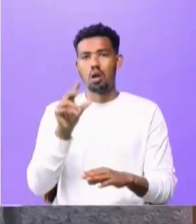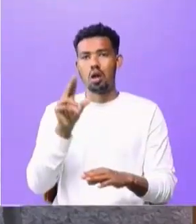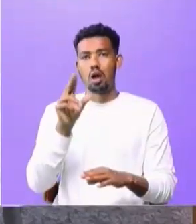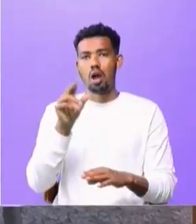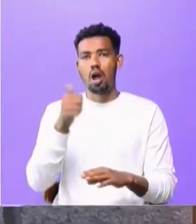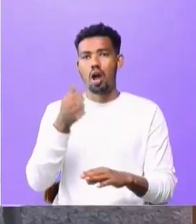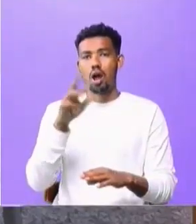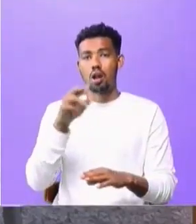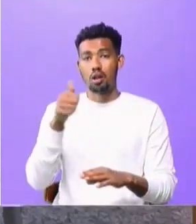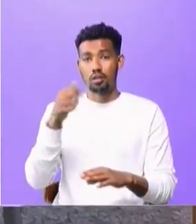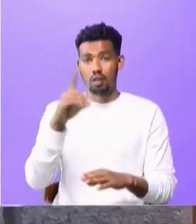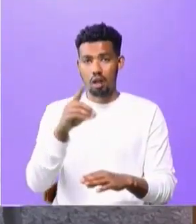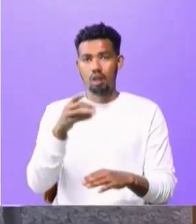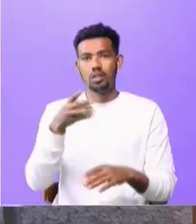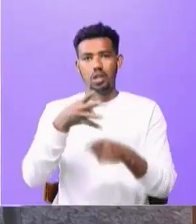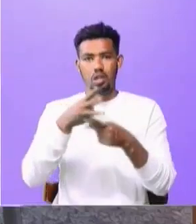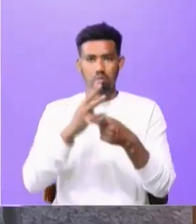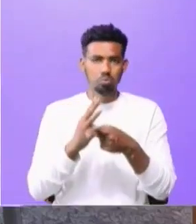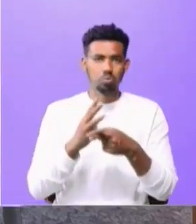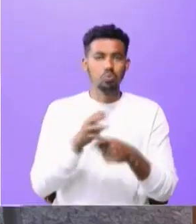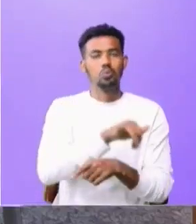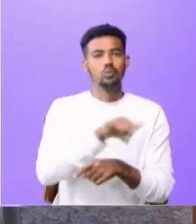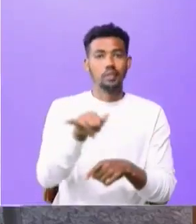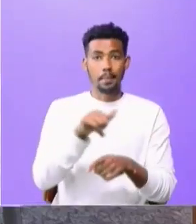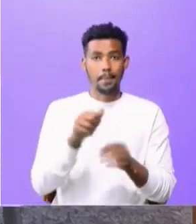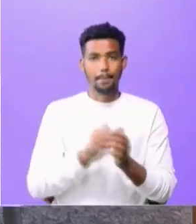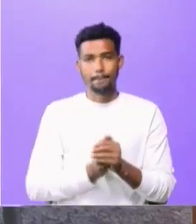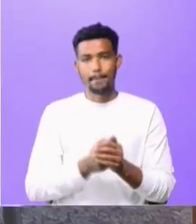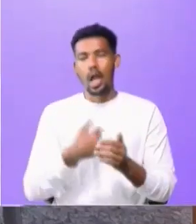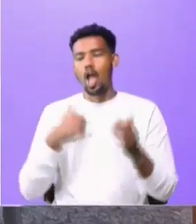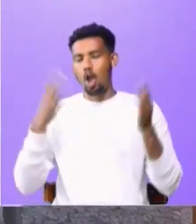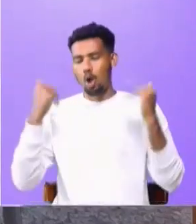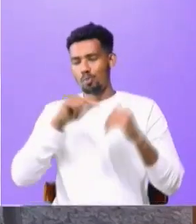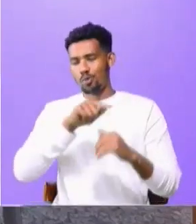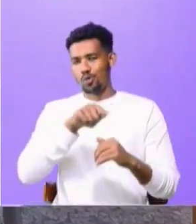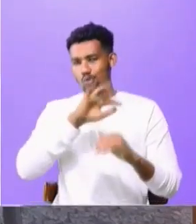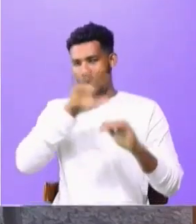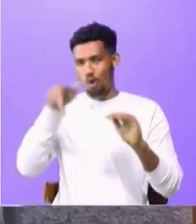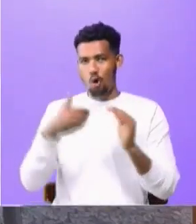and Arakilo Street and etc. I hope you all are